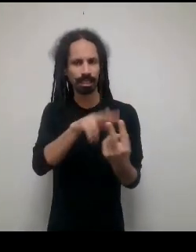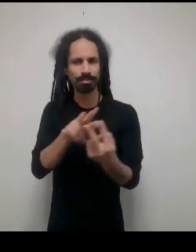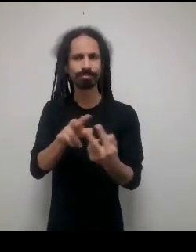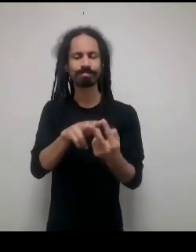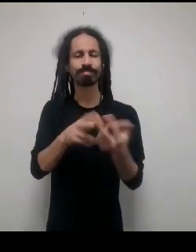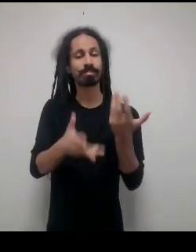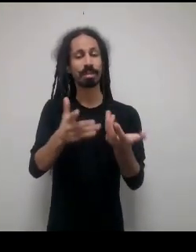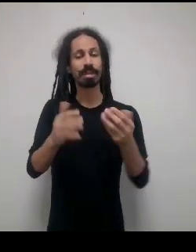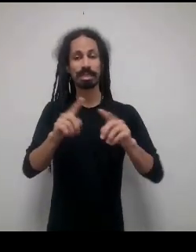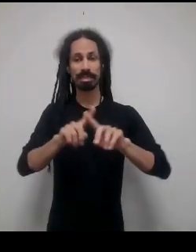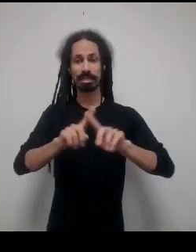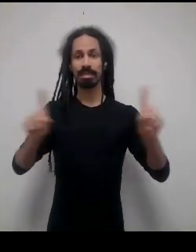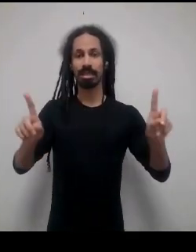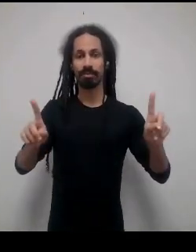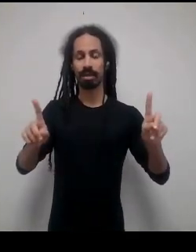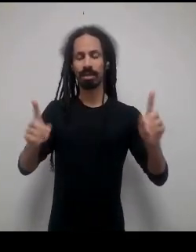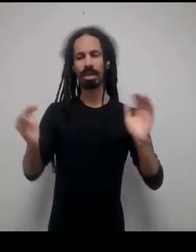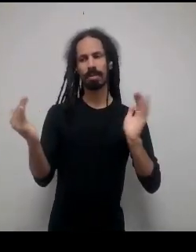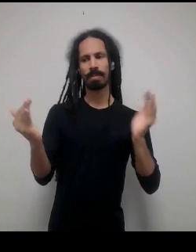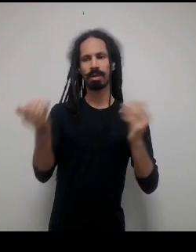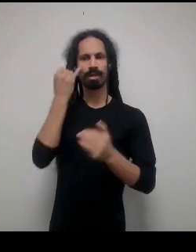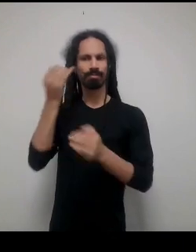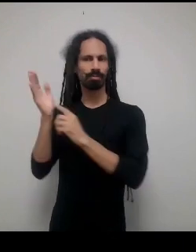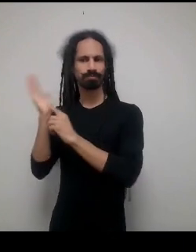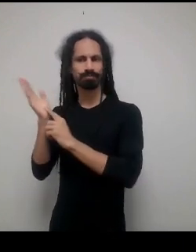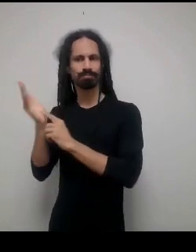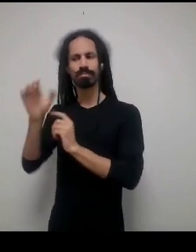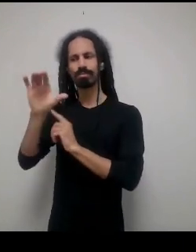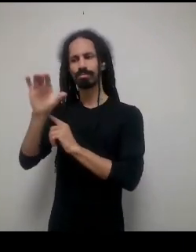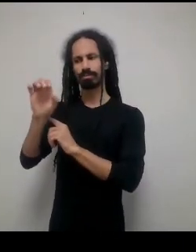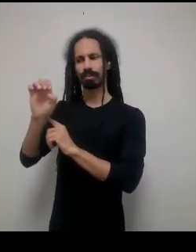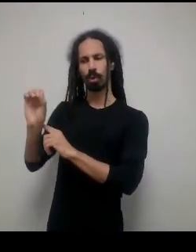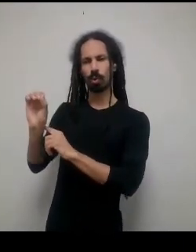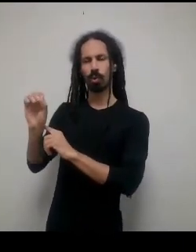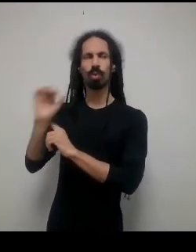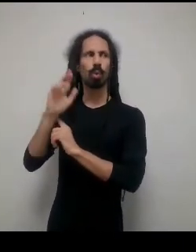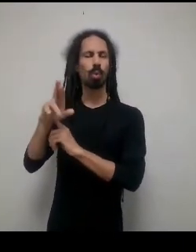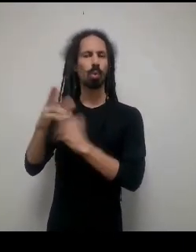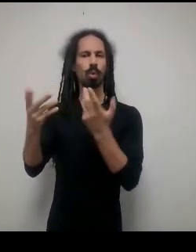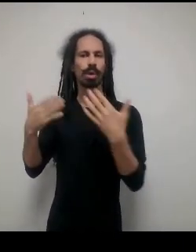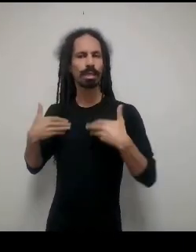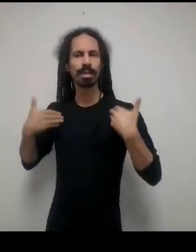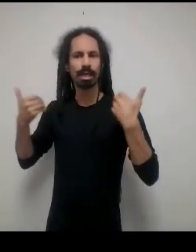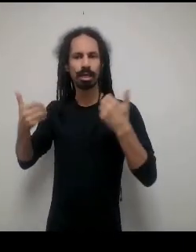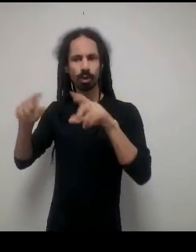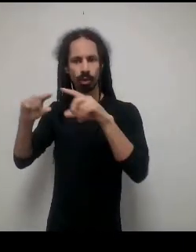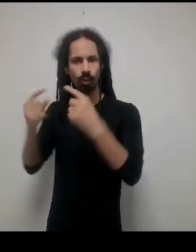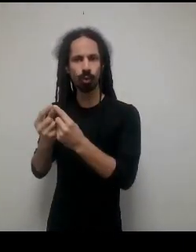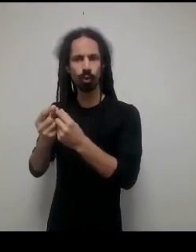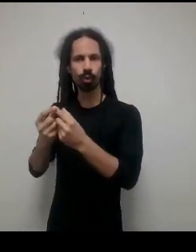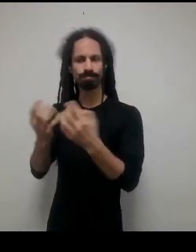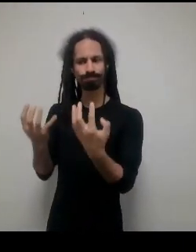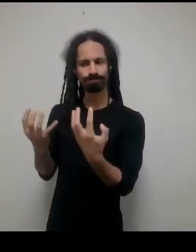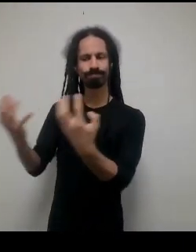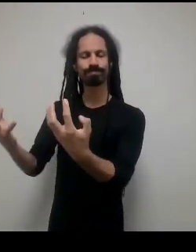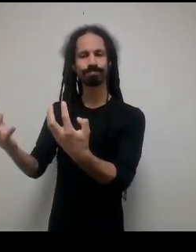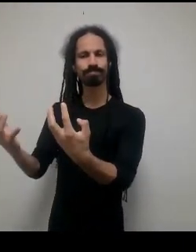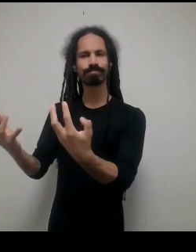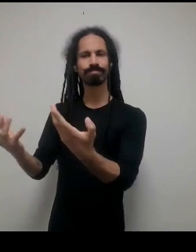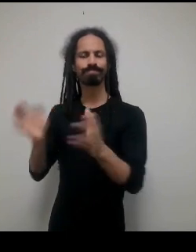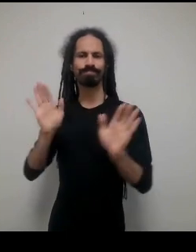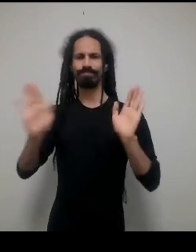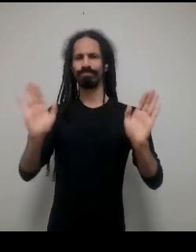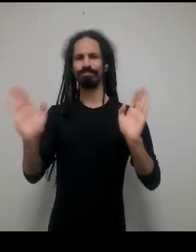a CEO of a company or potentially to a younger group of children, right? So who our audience is